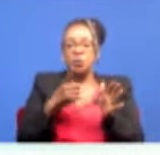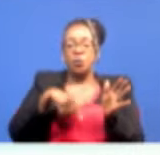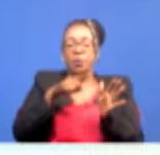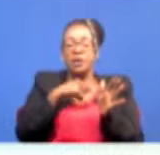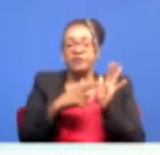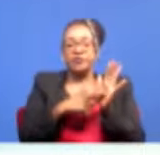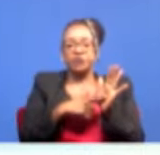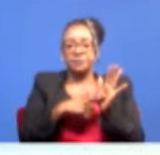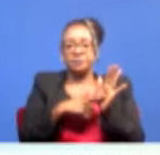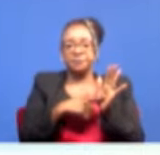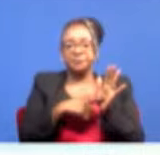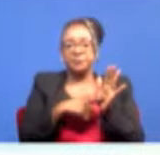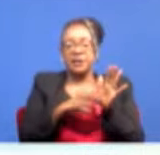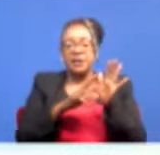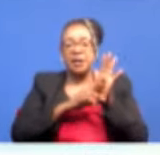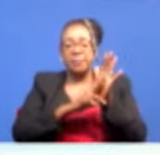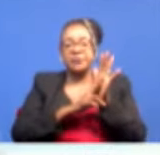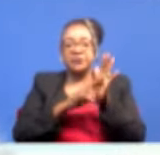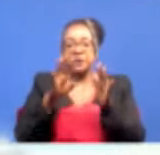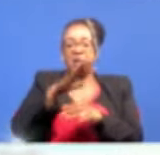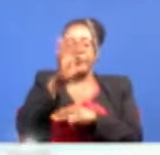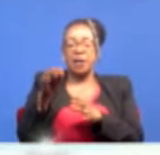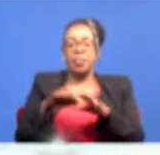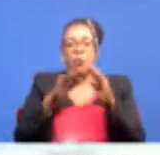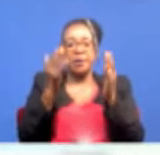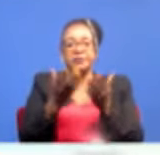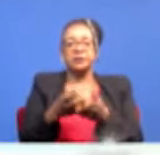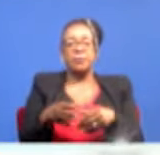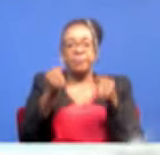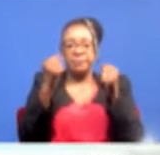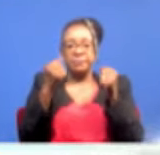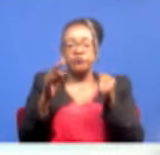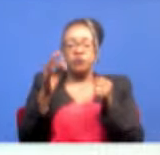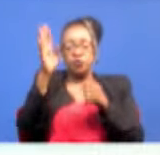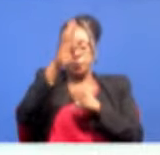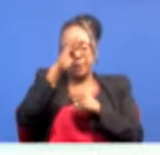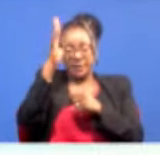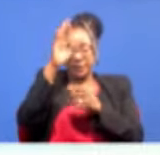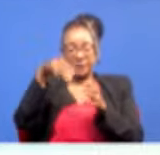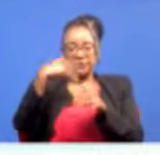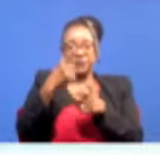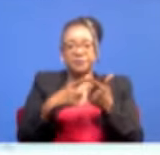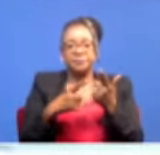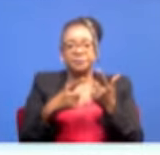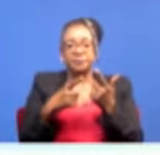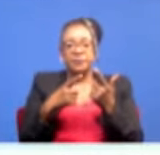represent Africa in the World Cup, slated for Dubai next year.